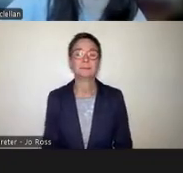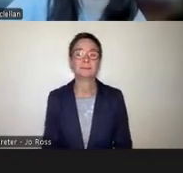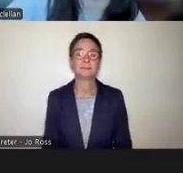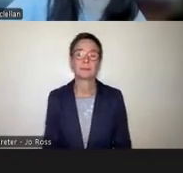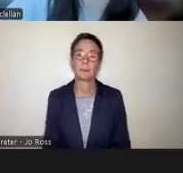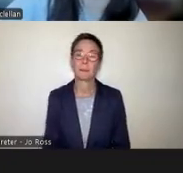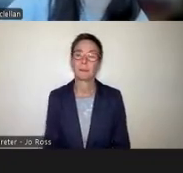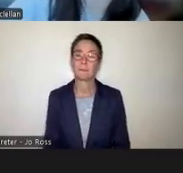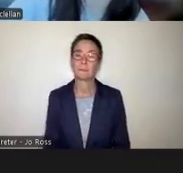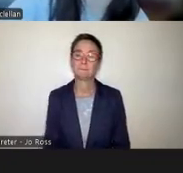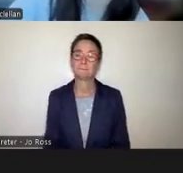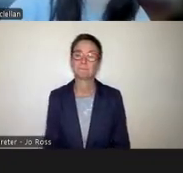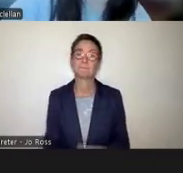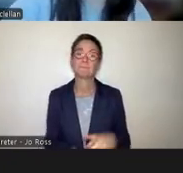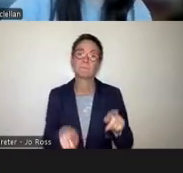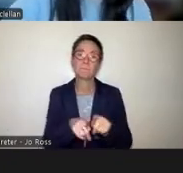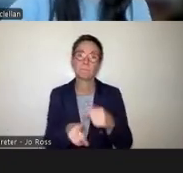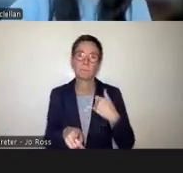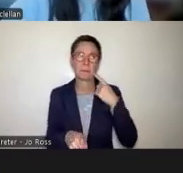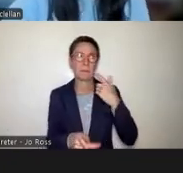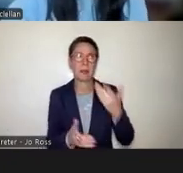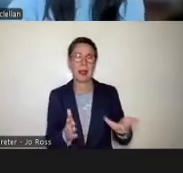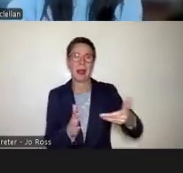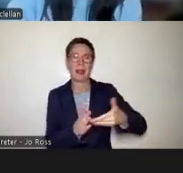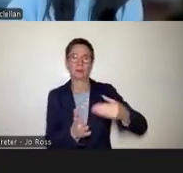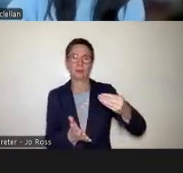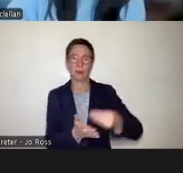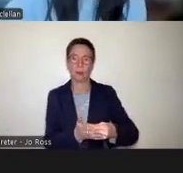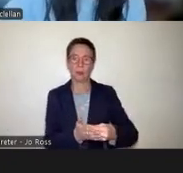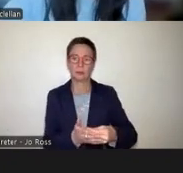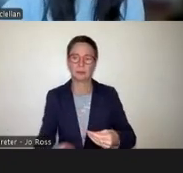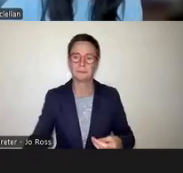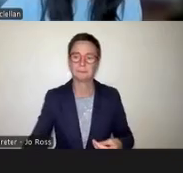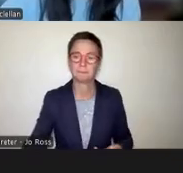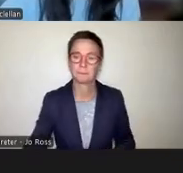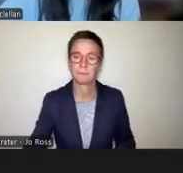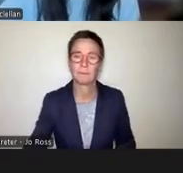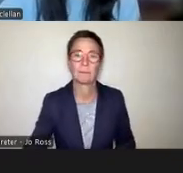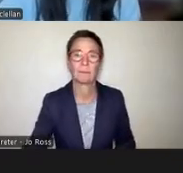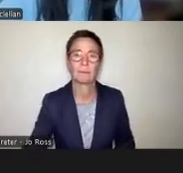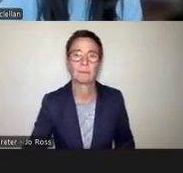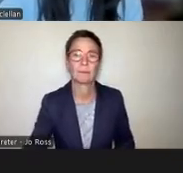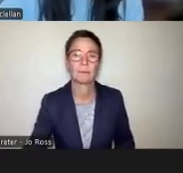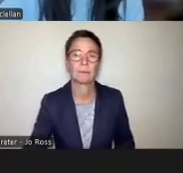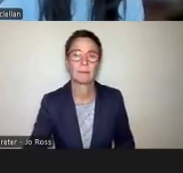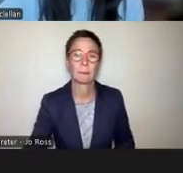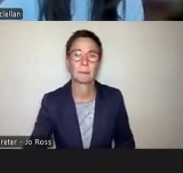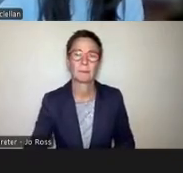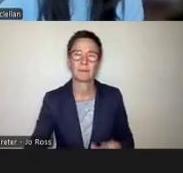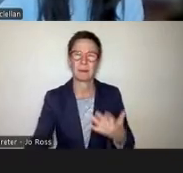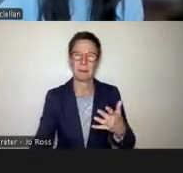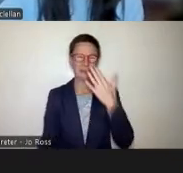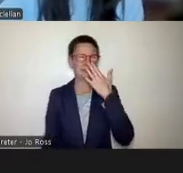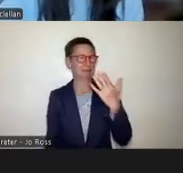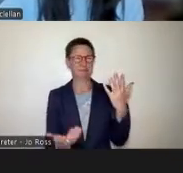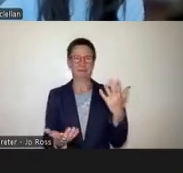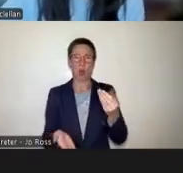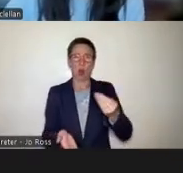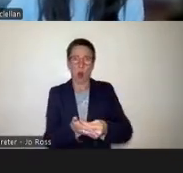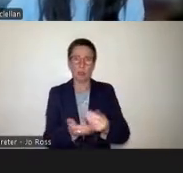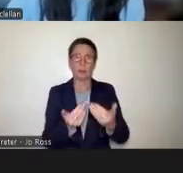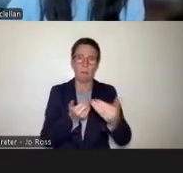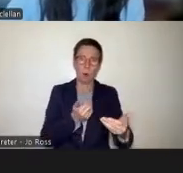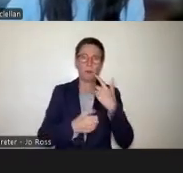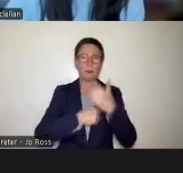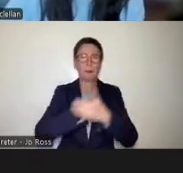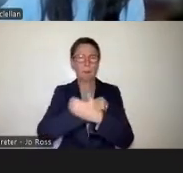that idea of an increased cost. So it might sound a bit silly that it costs more to be poor, but it's true that if you